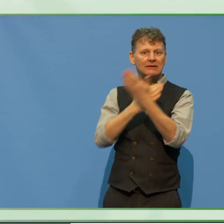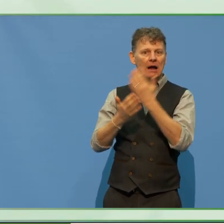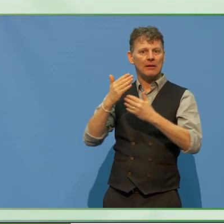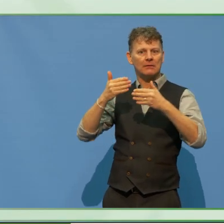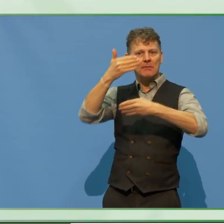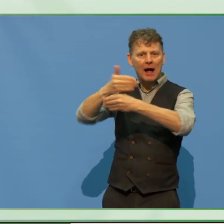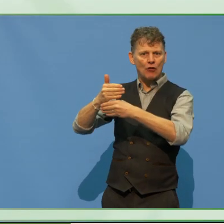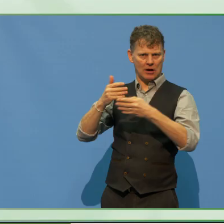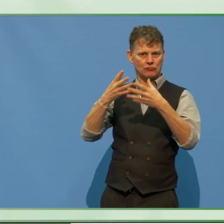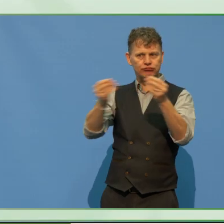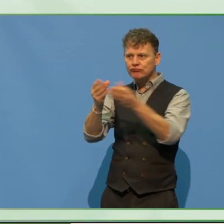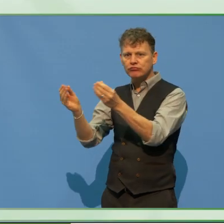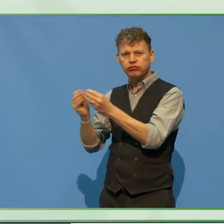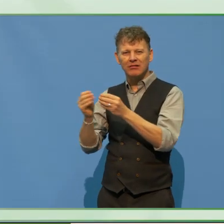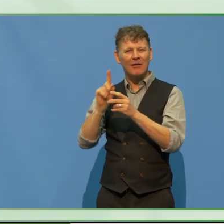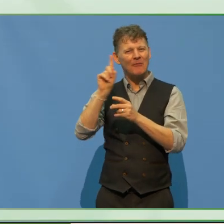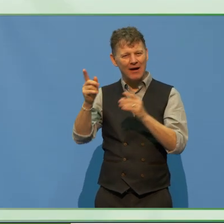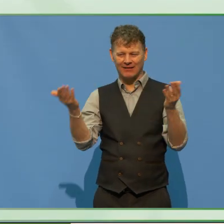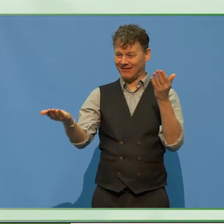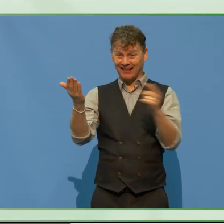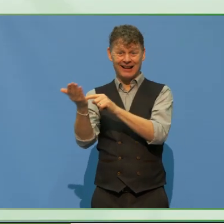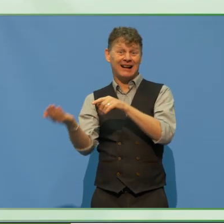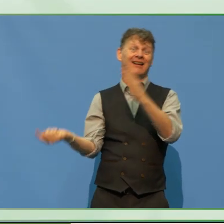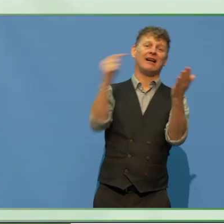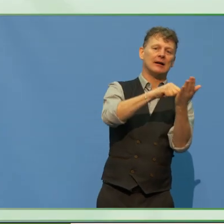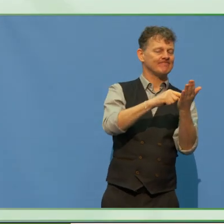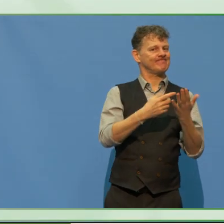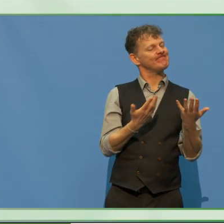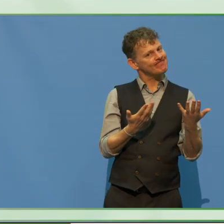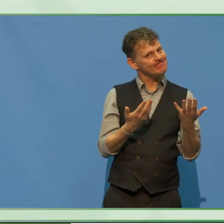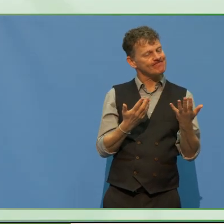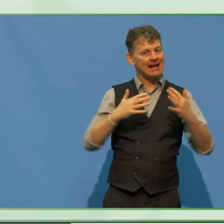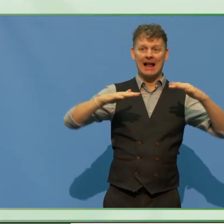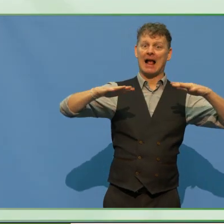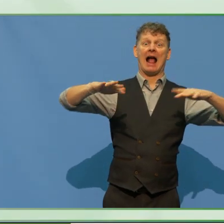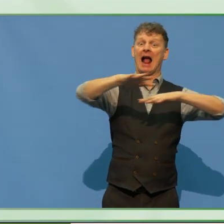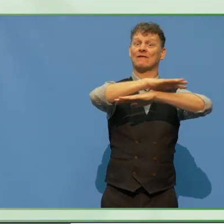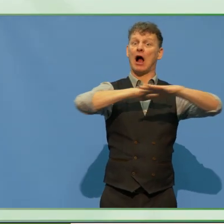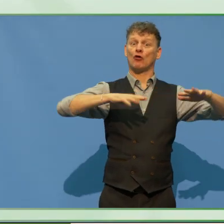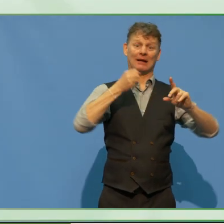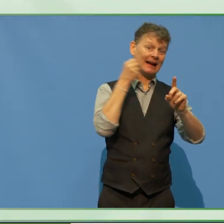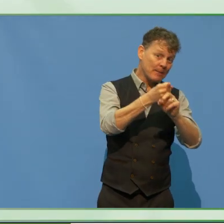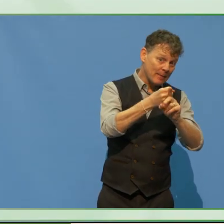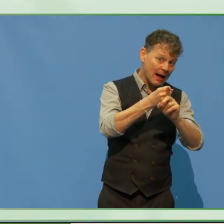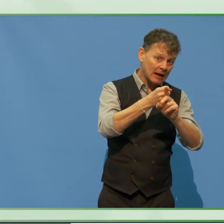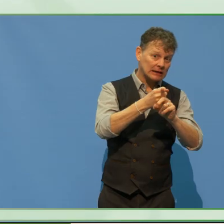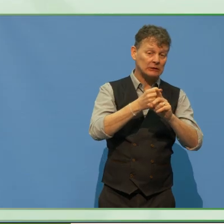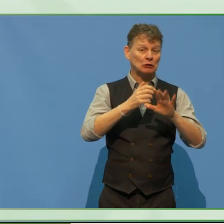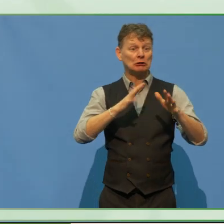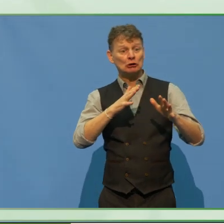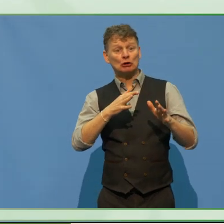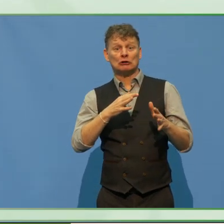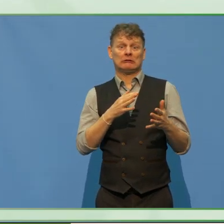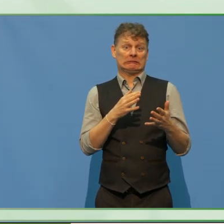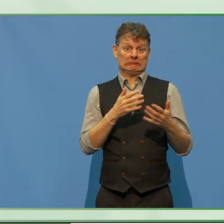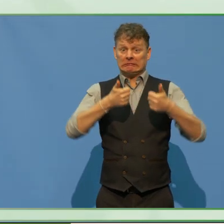conversations around risks of AI or environmental impact of AI. So I think this is a good